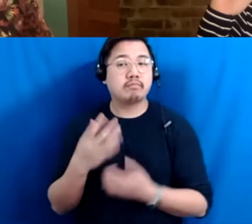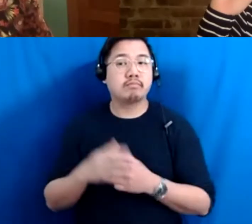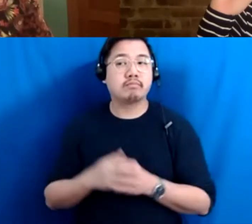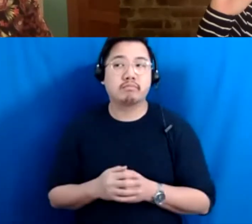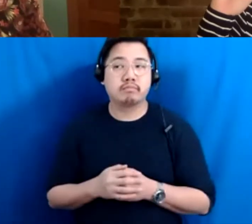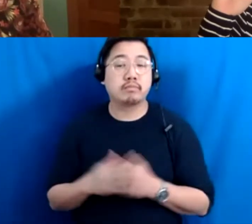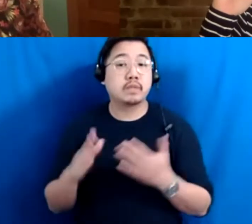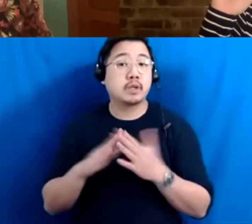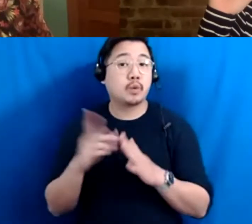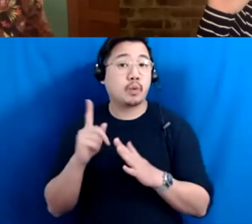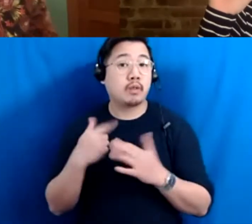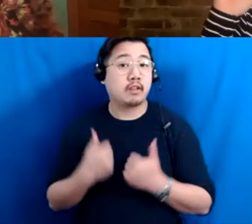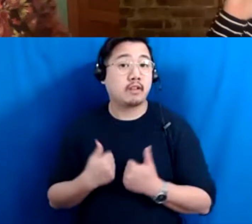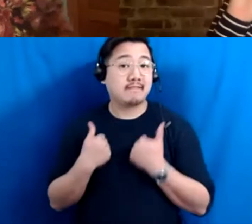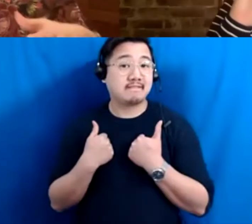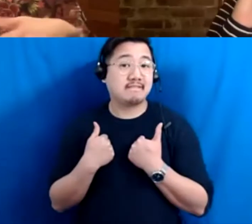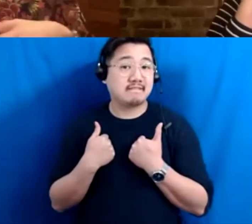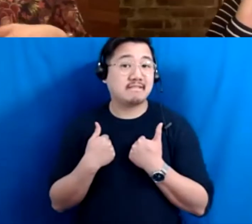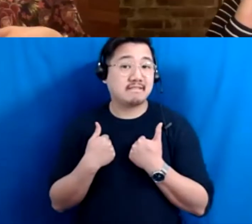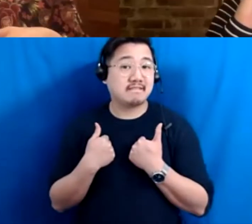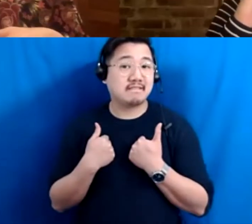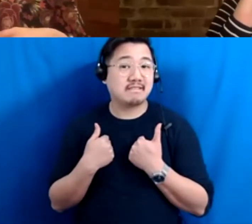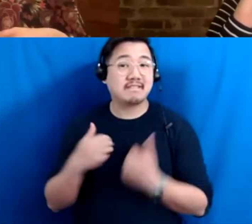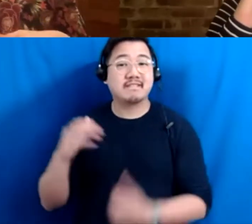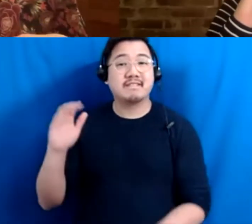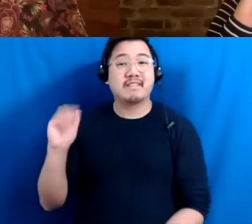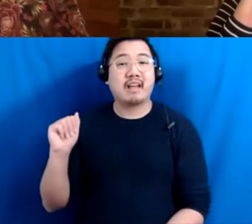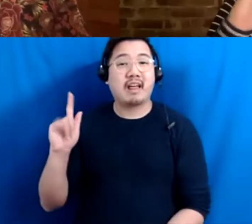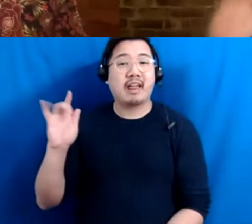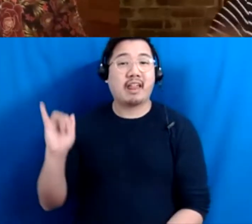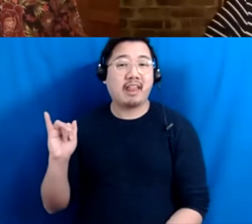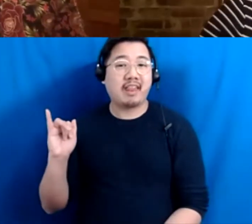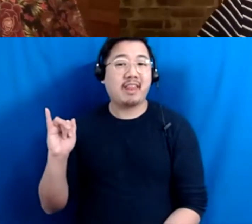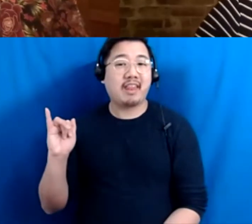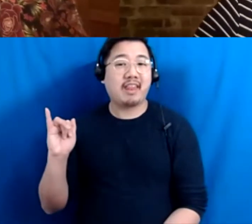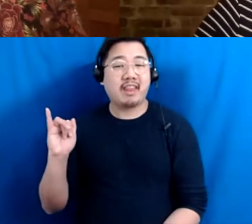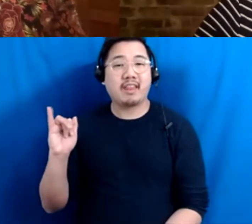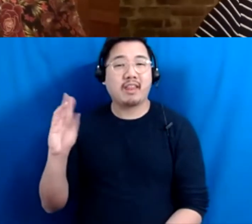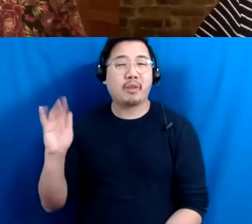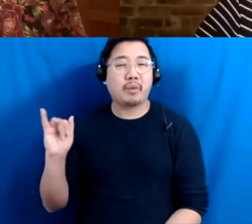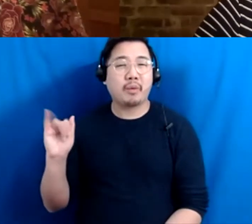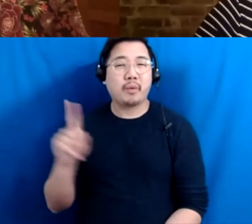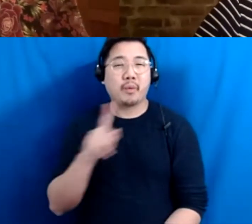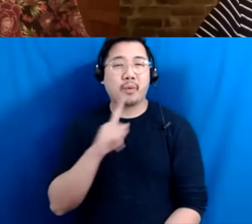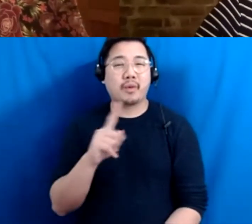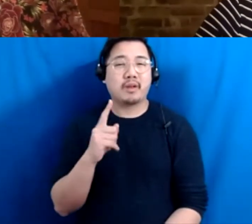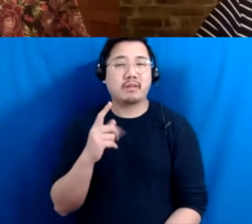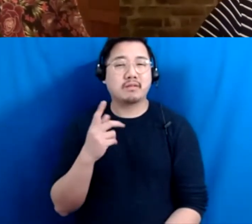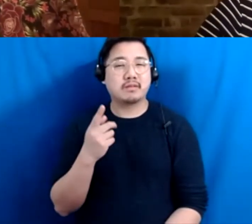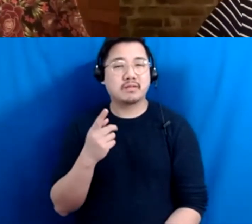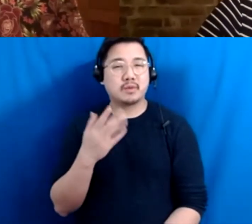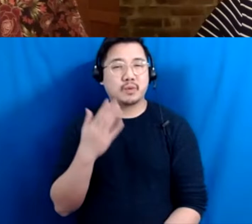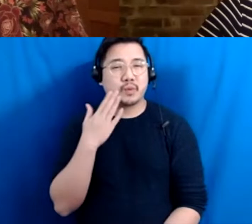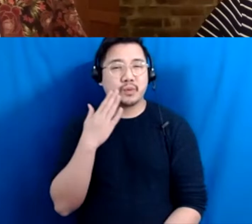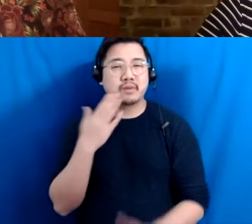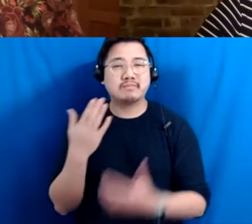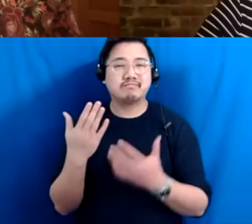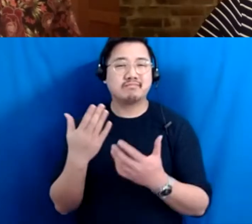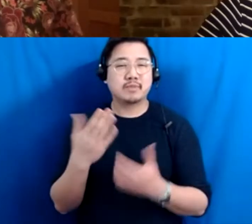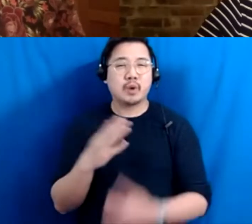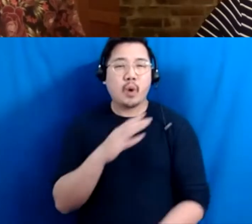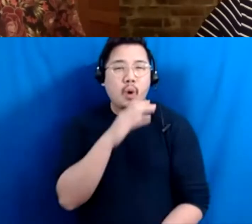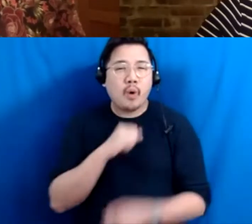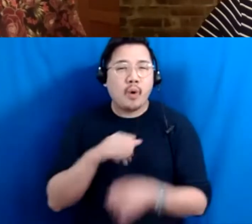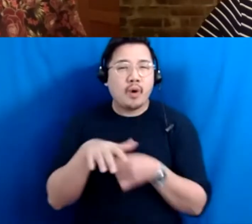living in now, for example, is the alleyways that run sort of through a lot of the neighborhoods in the older part of town. And I